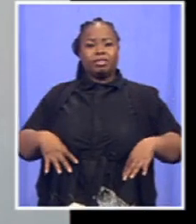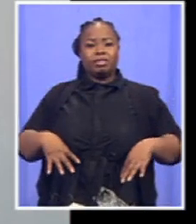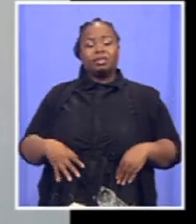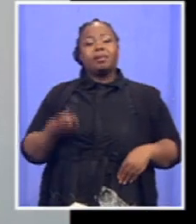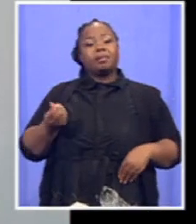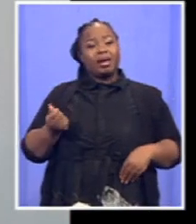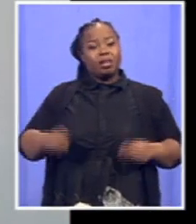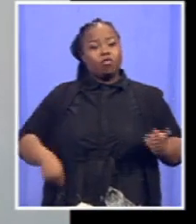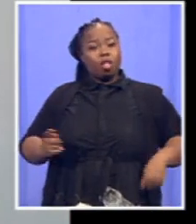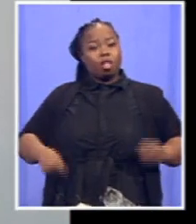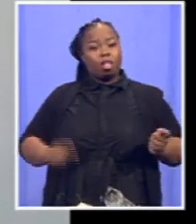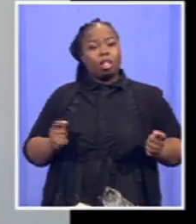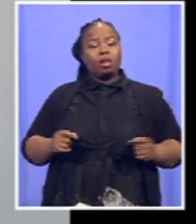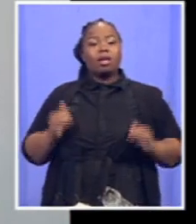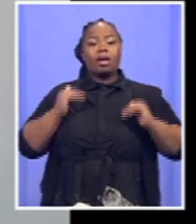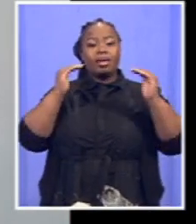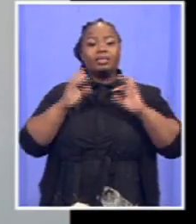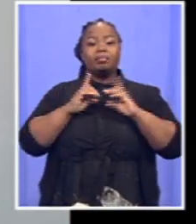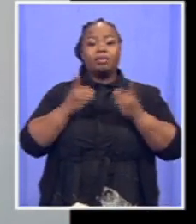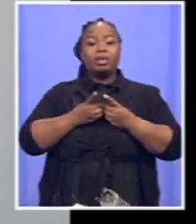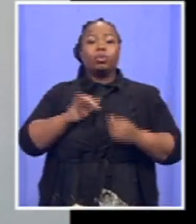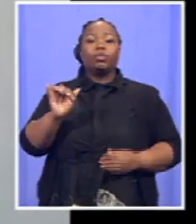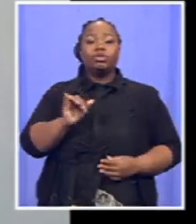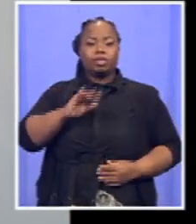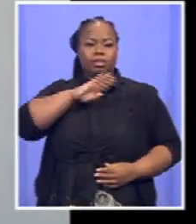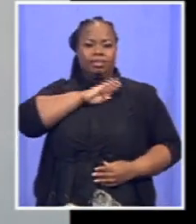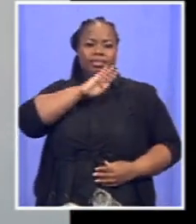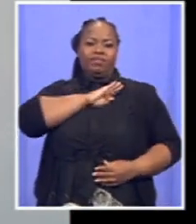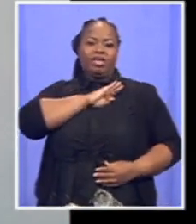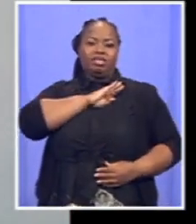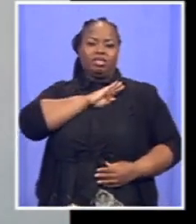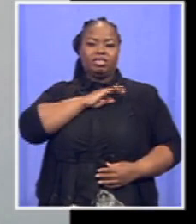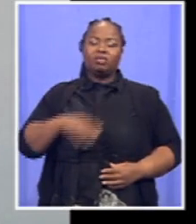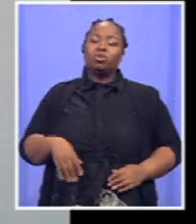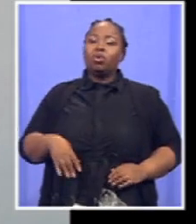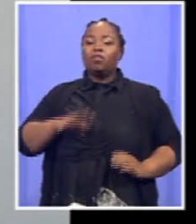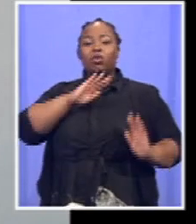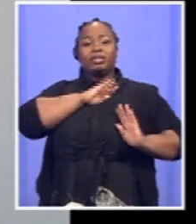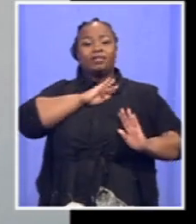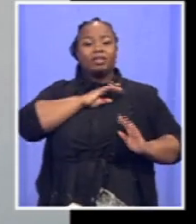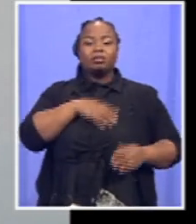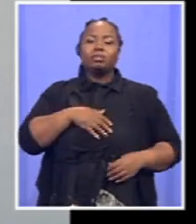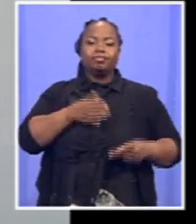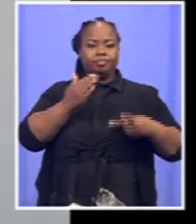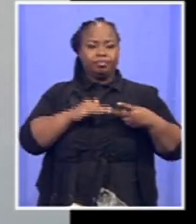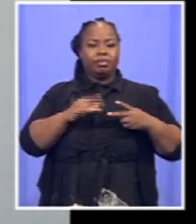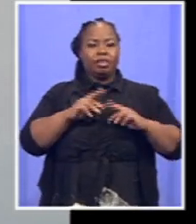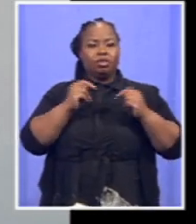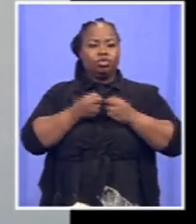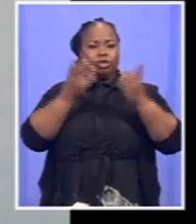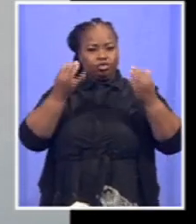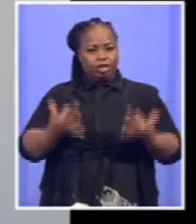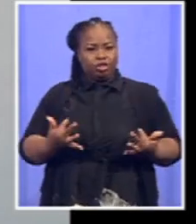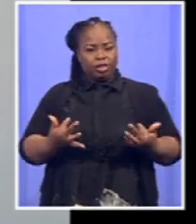wasteful expenditure, Desiree, is the Department of Defense. The Department of Defense is followed by National